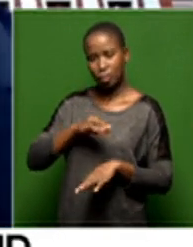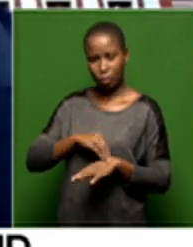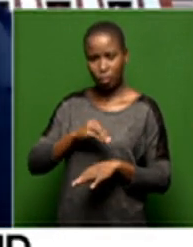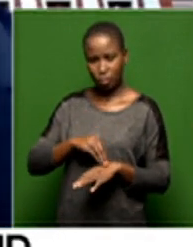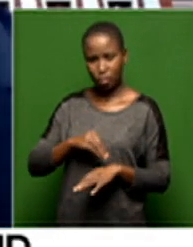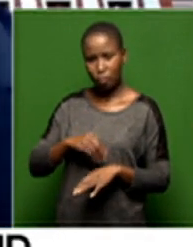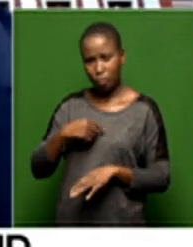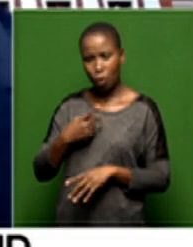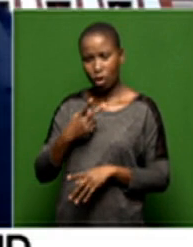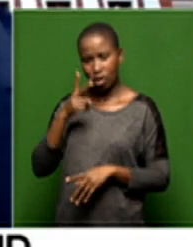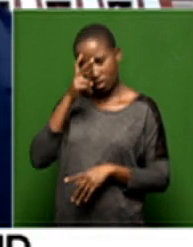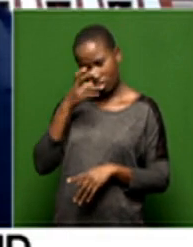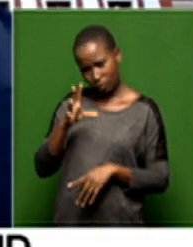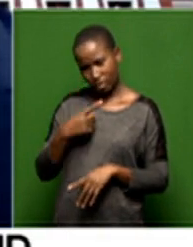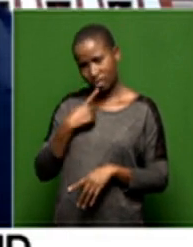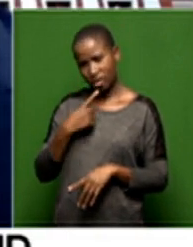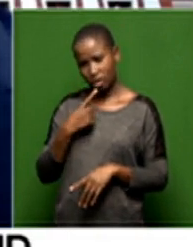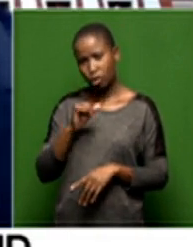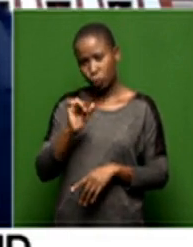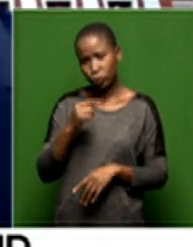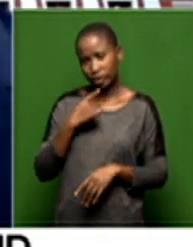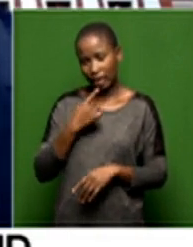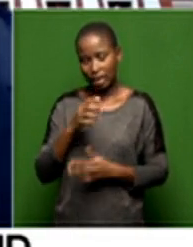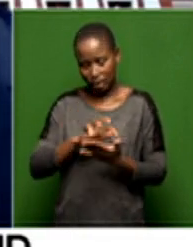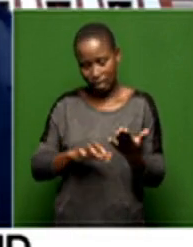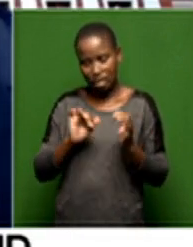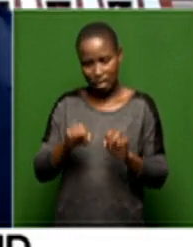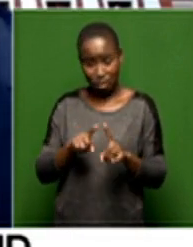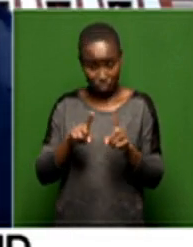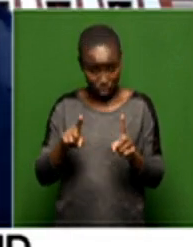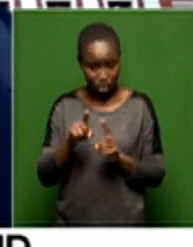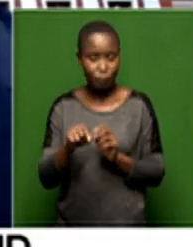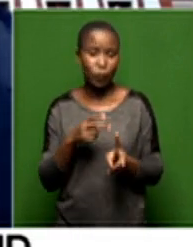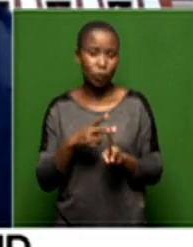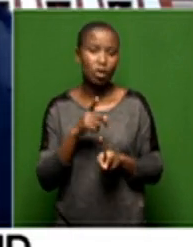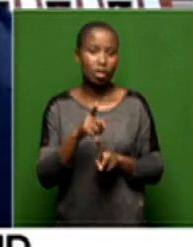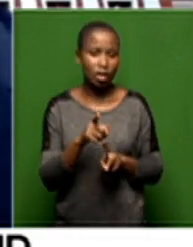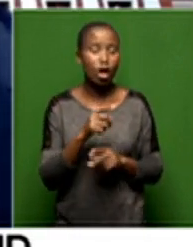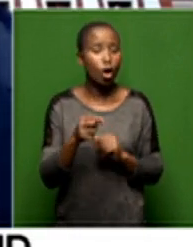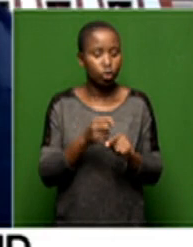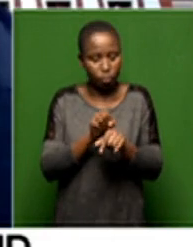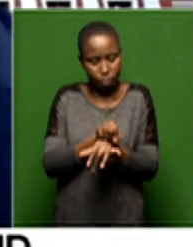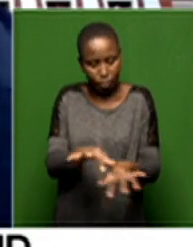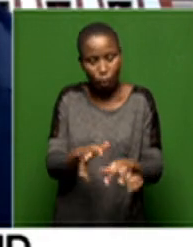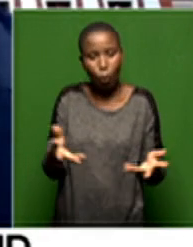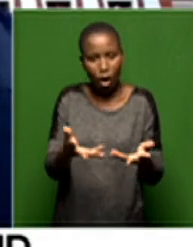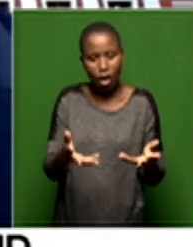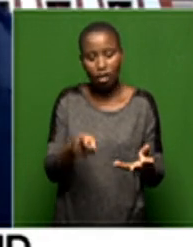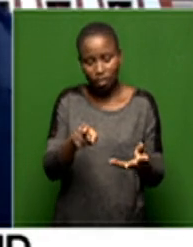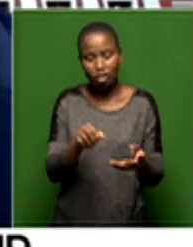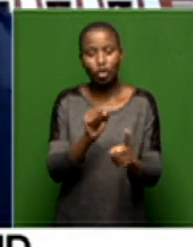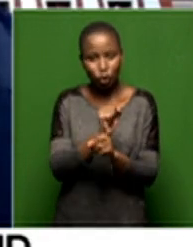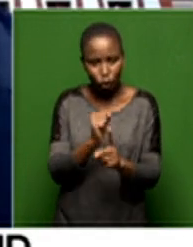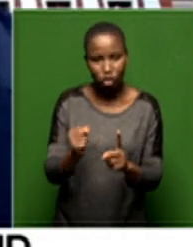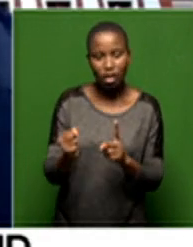that, and I hear what you're saying in terms of your stance, but it does filter down into society, and that rift grows